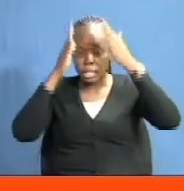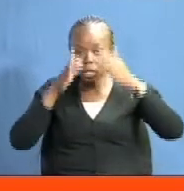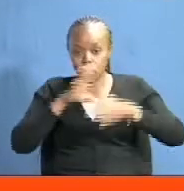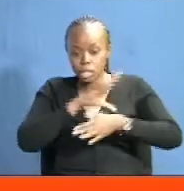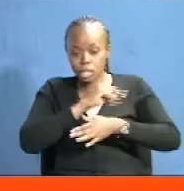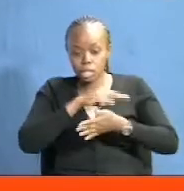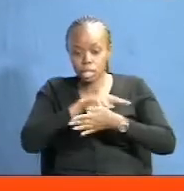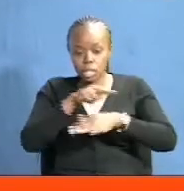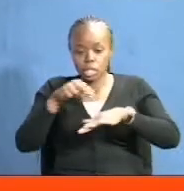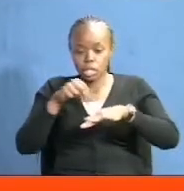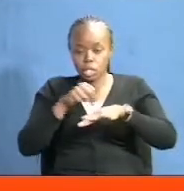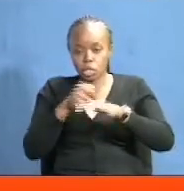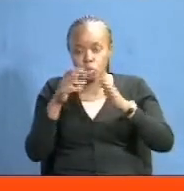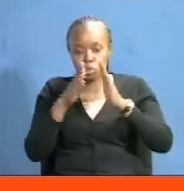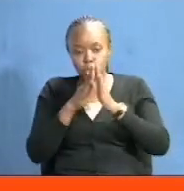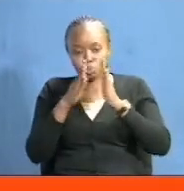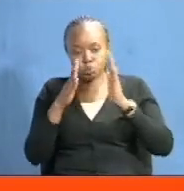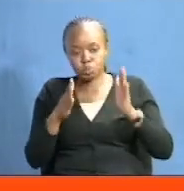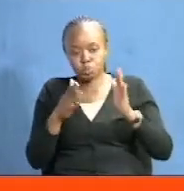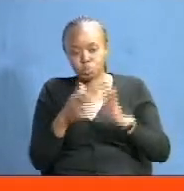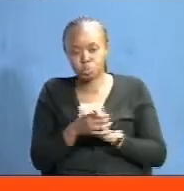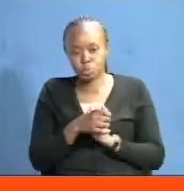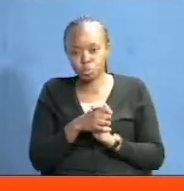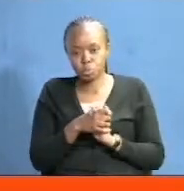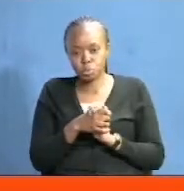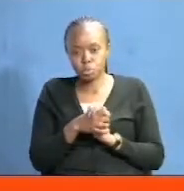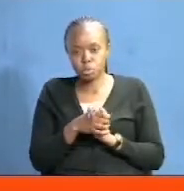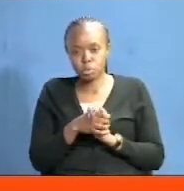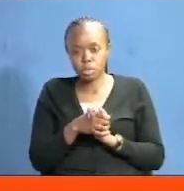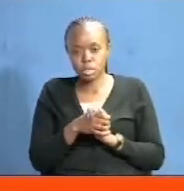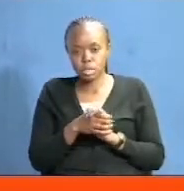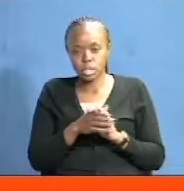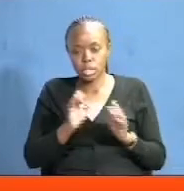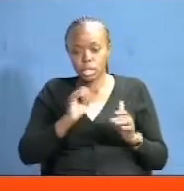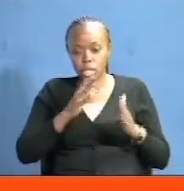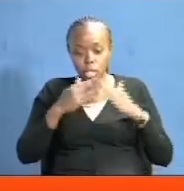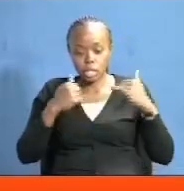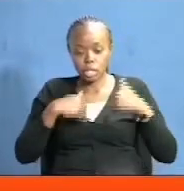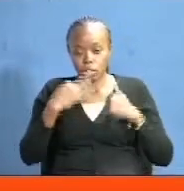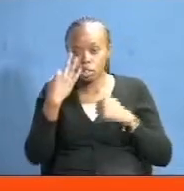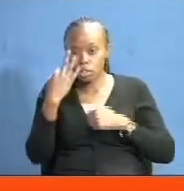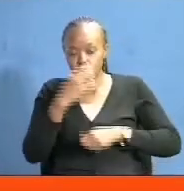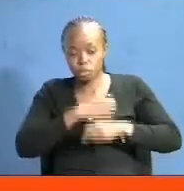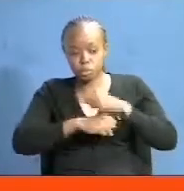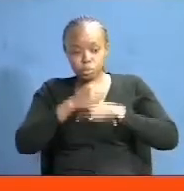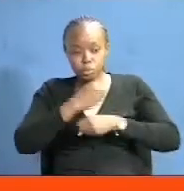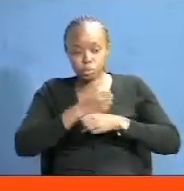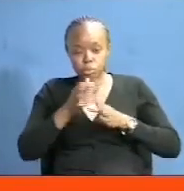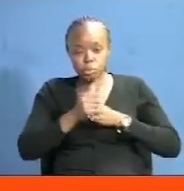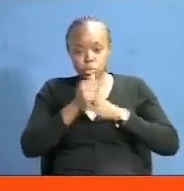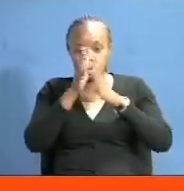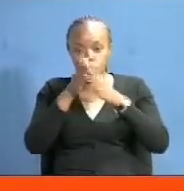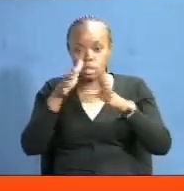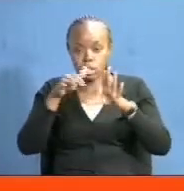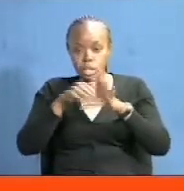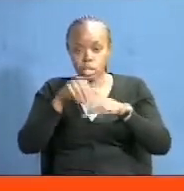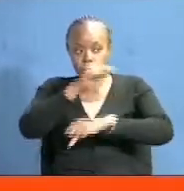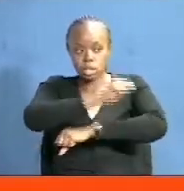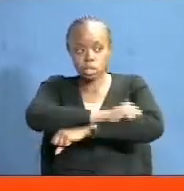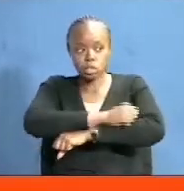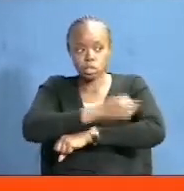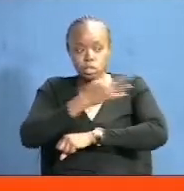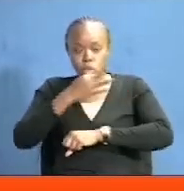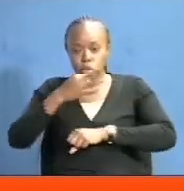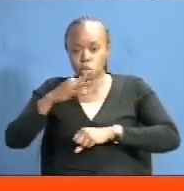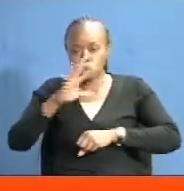at large? What could be your future plans? I have had 3 years at leadership, specifically in the School of Pharmacy. I think it has